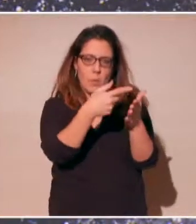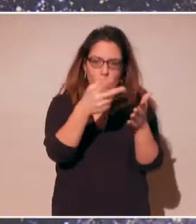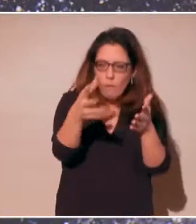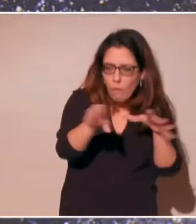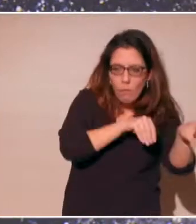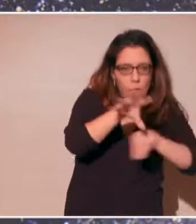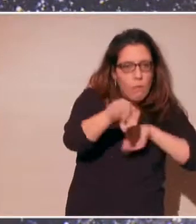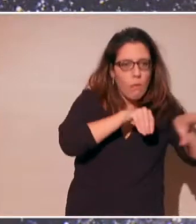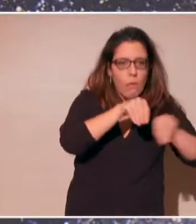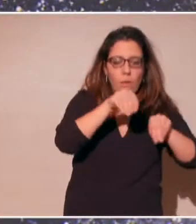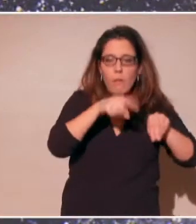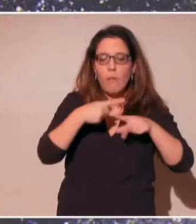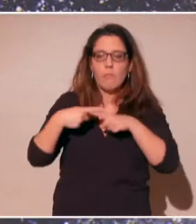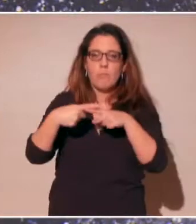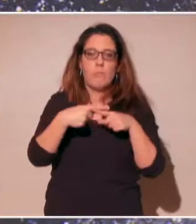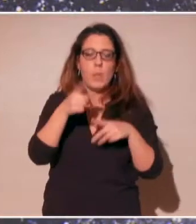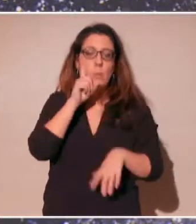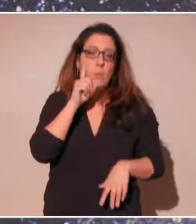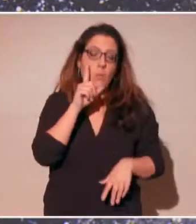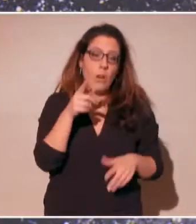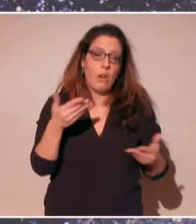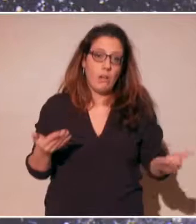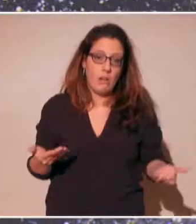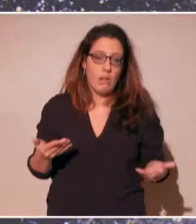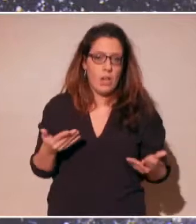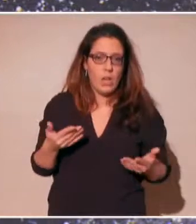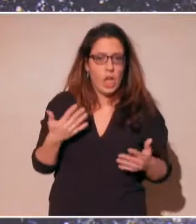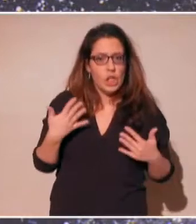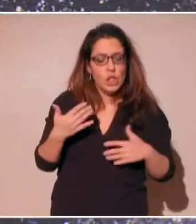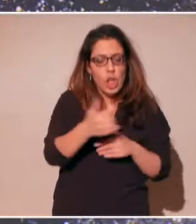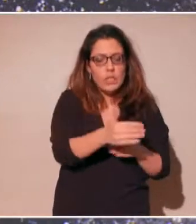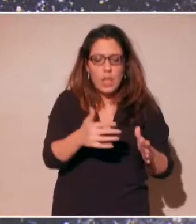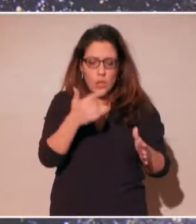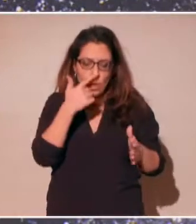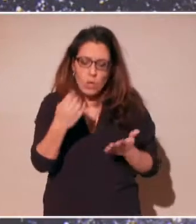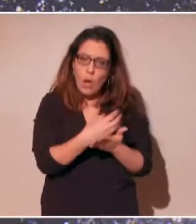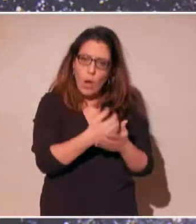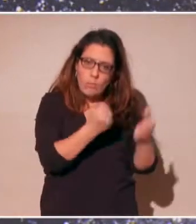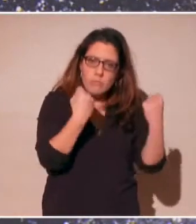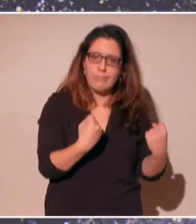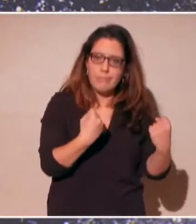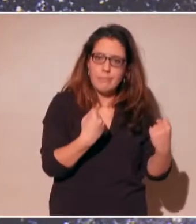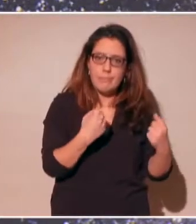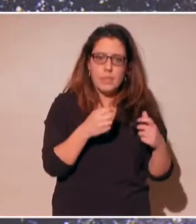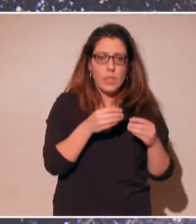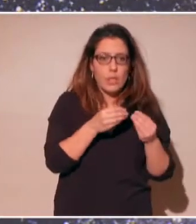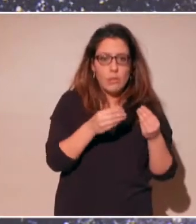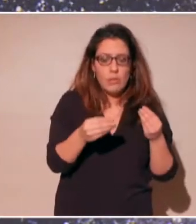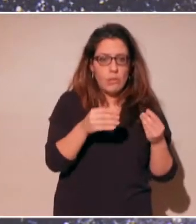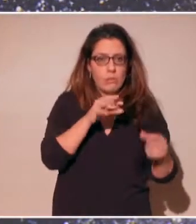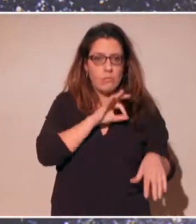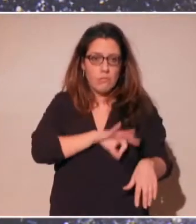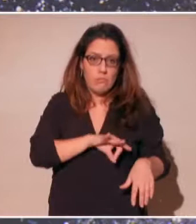about access and the collection of data in specific sectors. In some areas, we have, in a